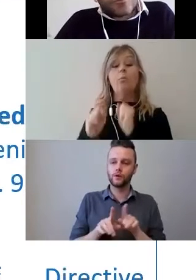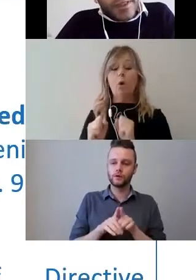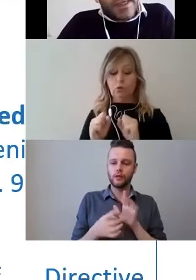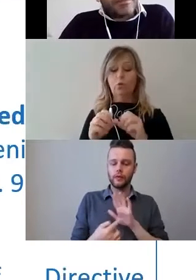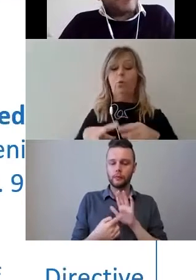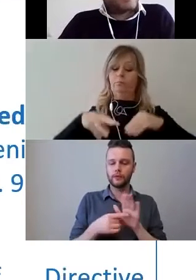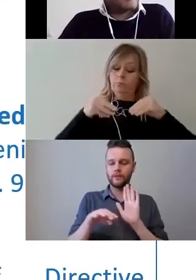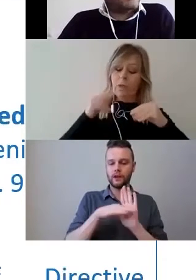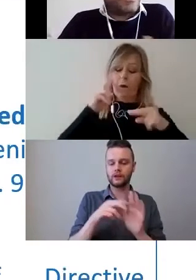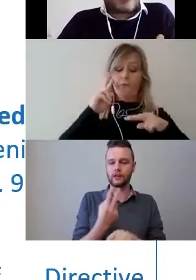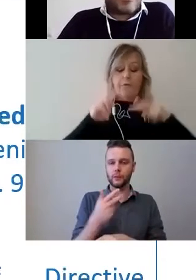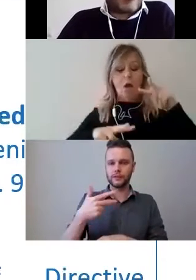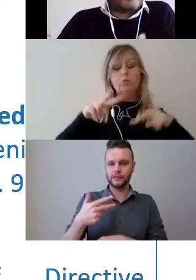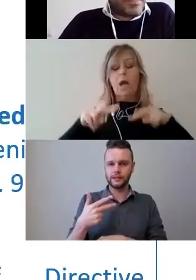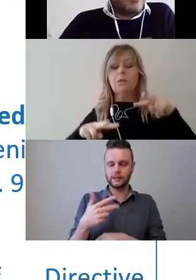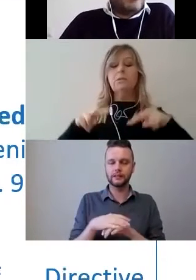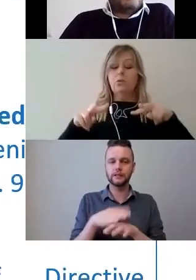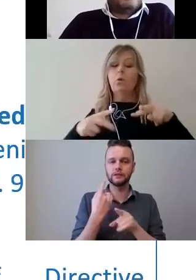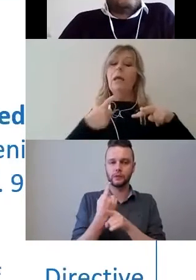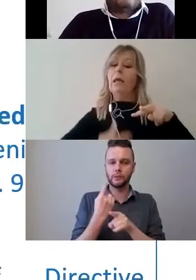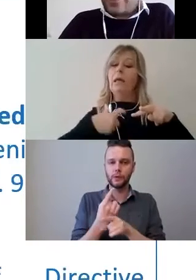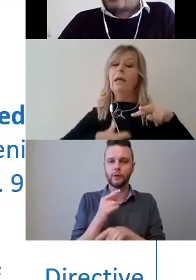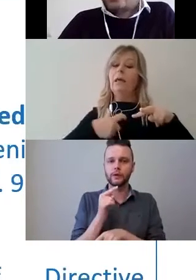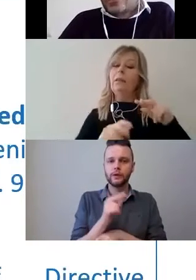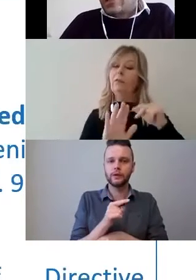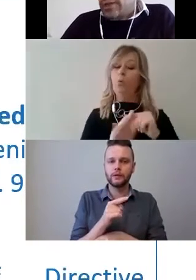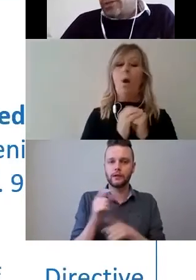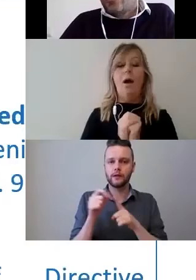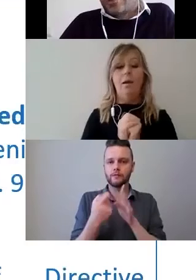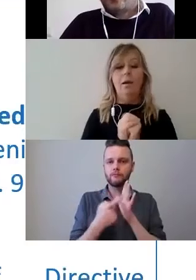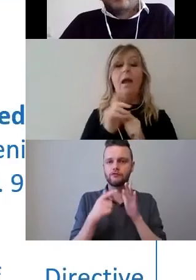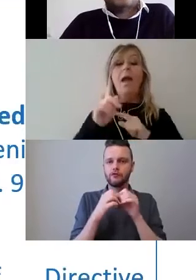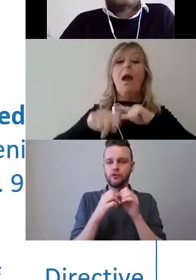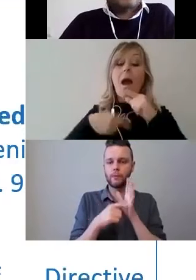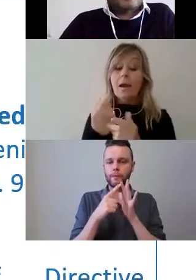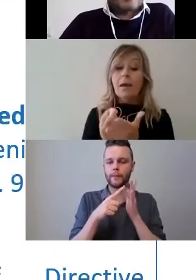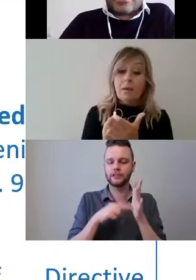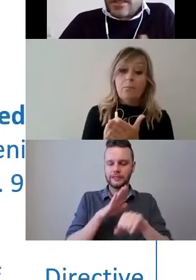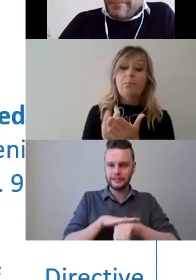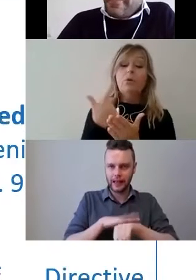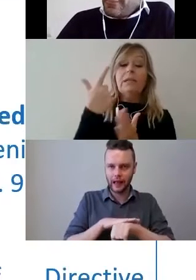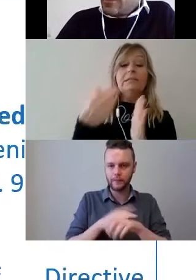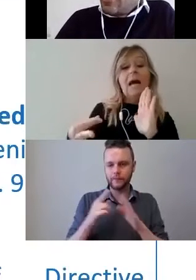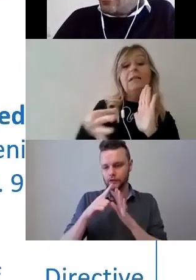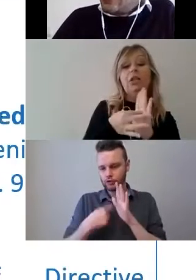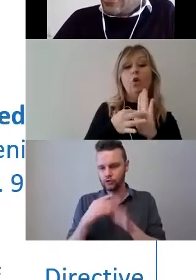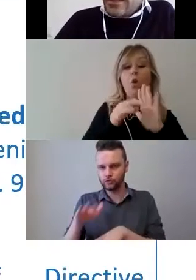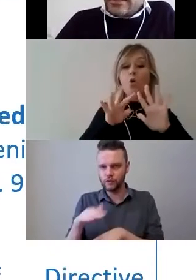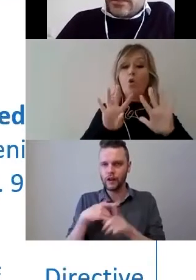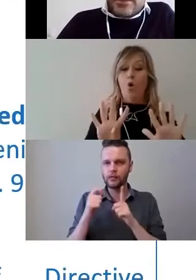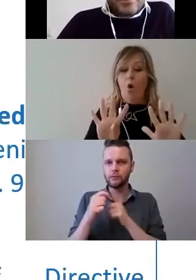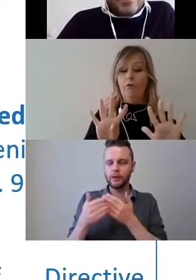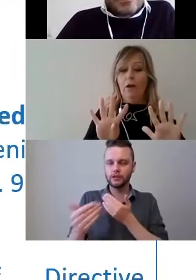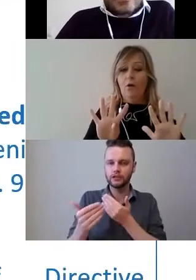Article 28 of this decree, that it talks about the probation time and the juvenile probation, that